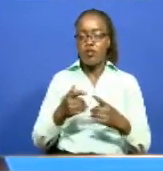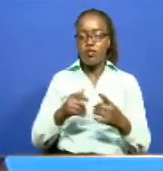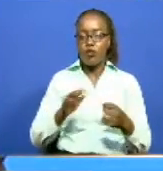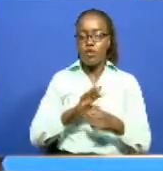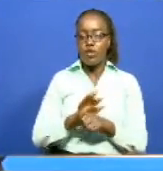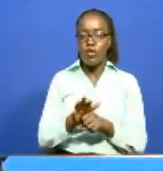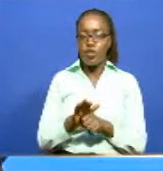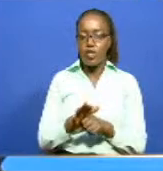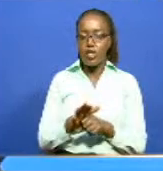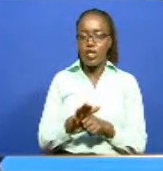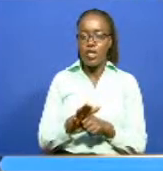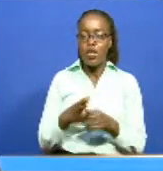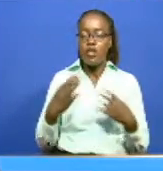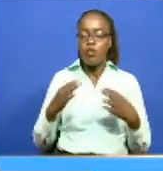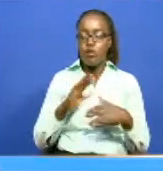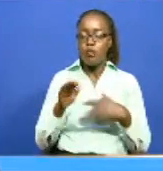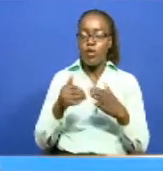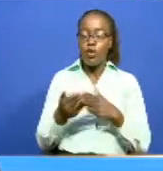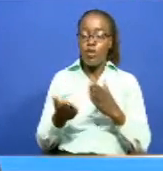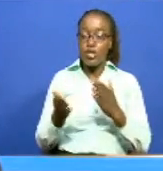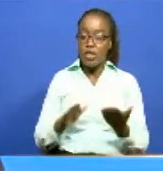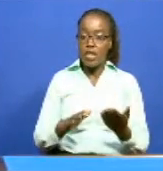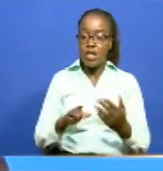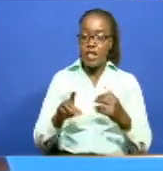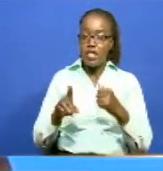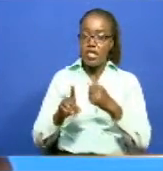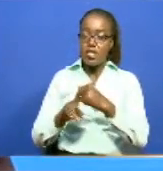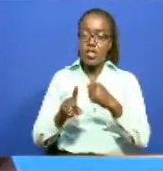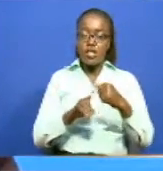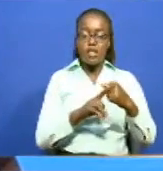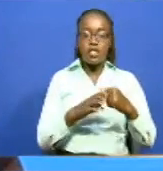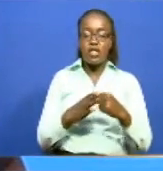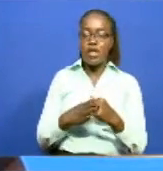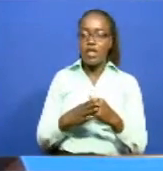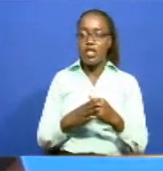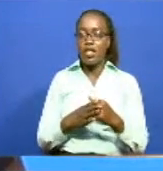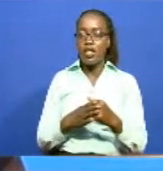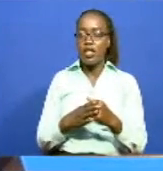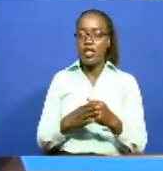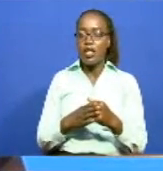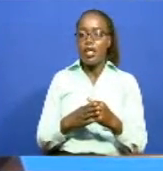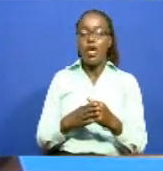disease, bringing the total fatality to 669, and we pass